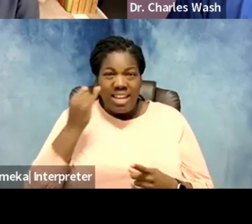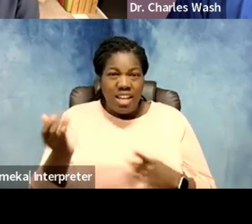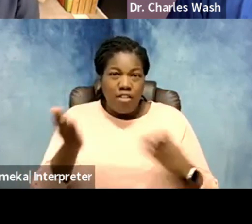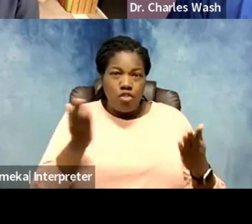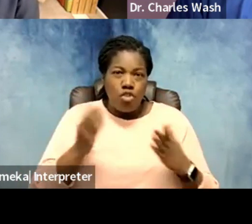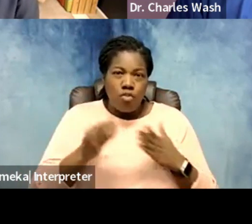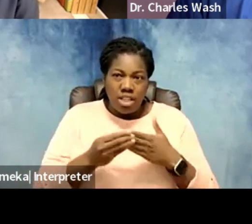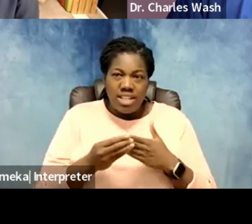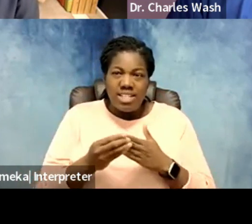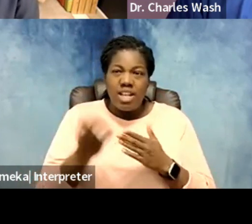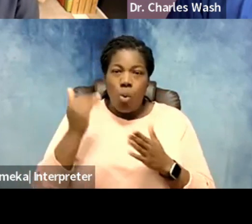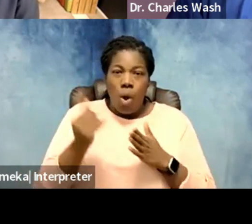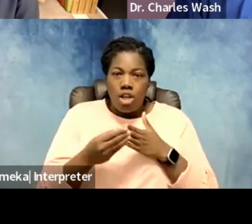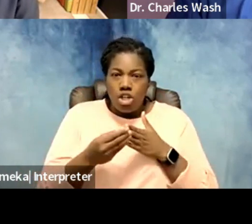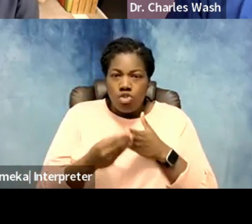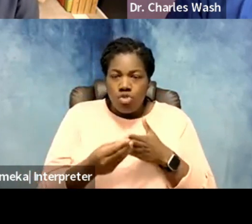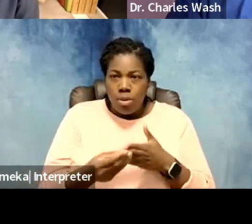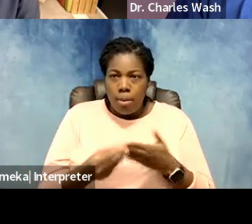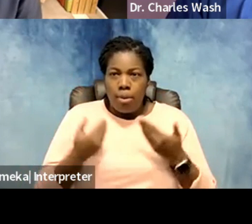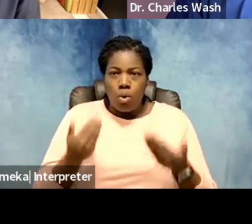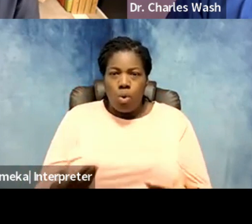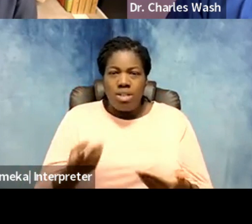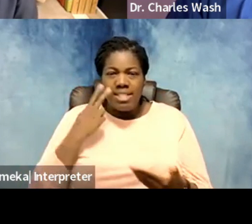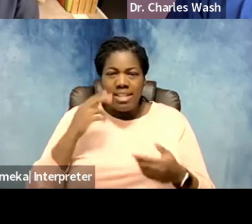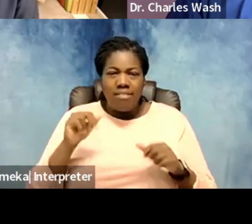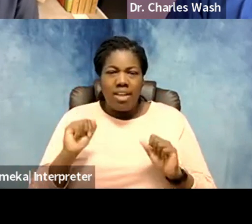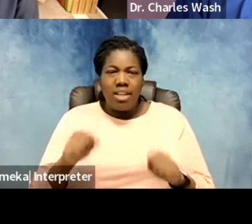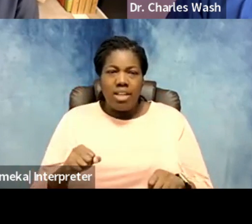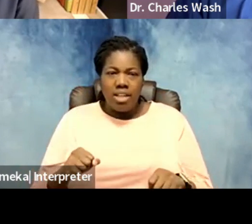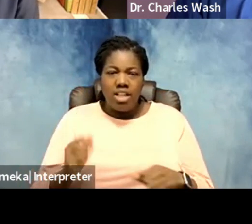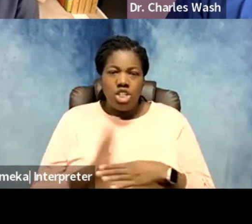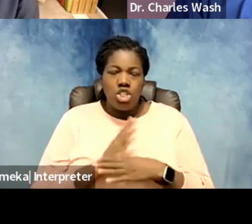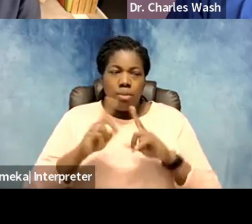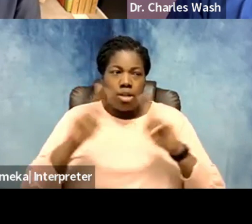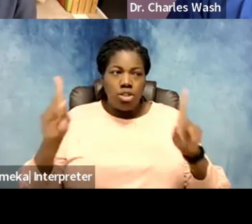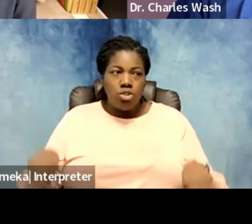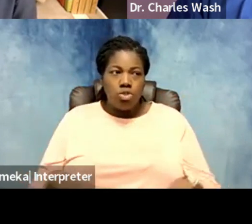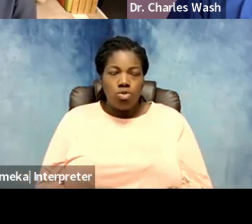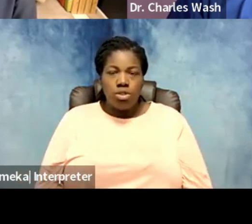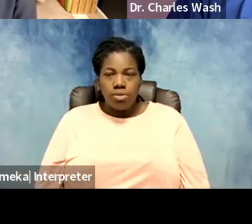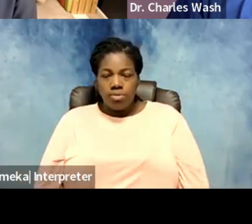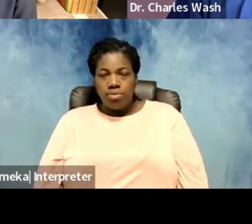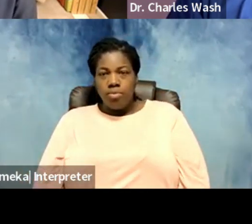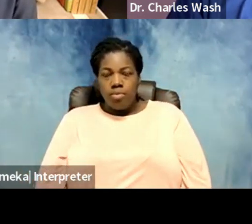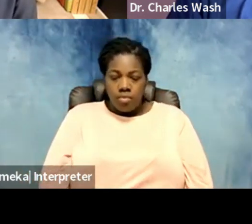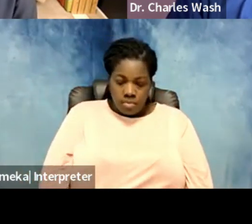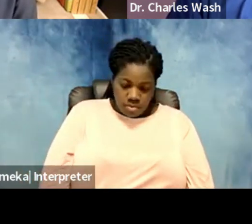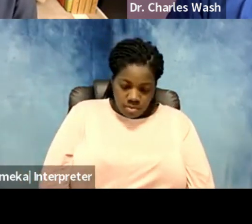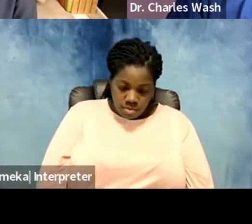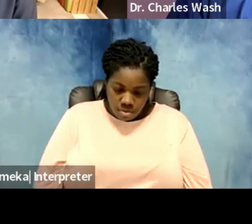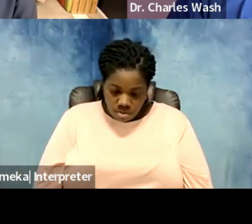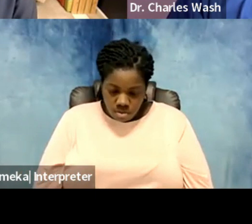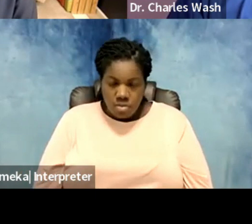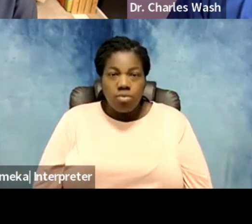it drives me the way it does. And so let me go ahead and see if I can share my screen here. Give me one second. Let's see if